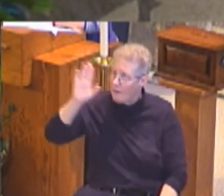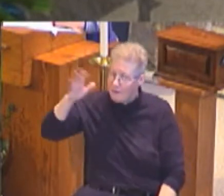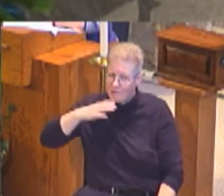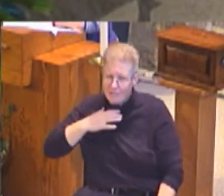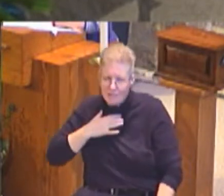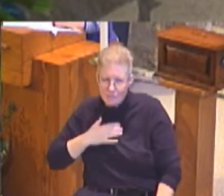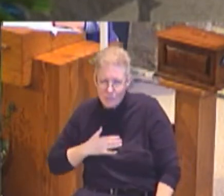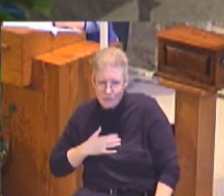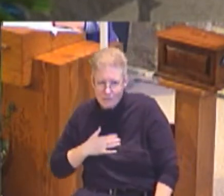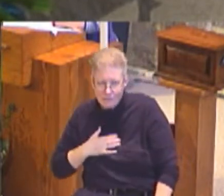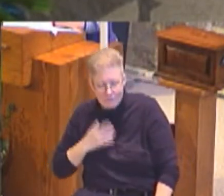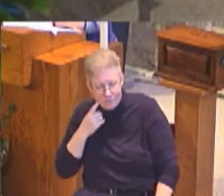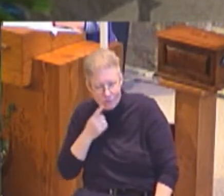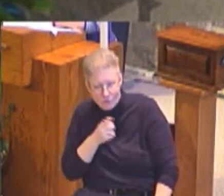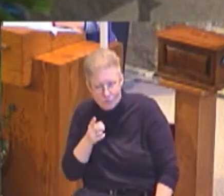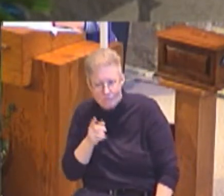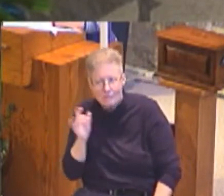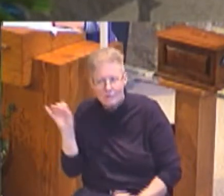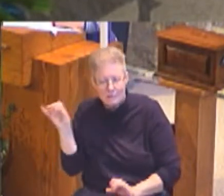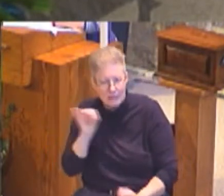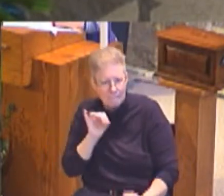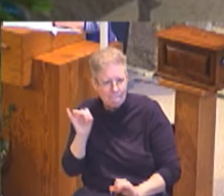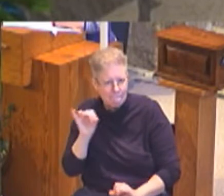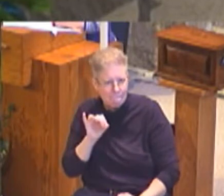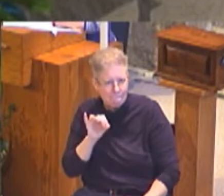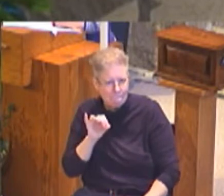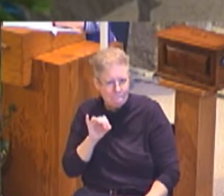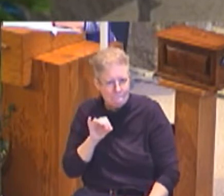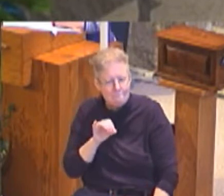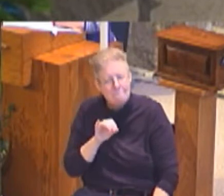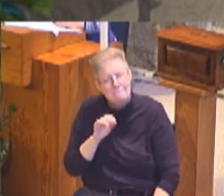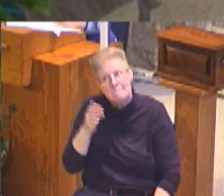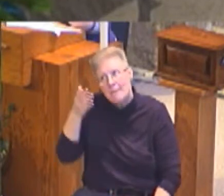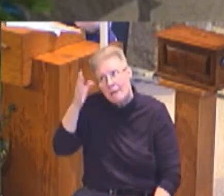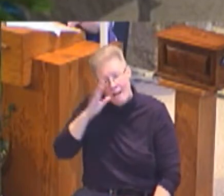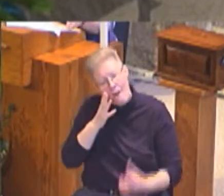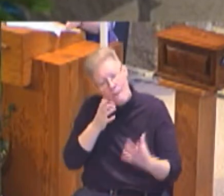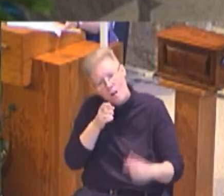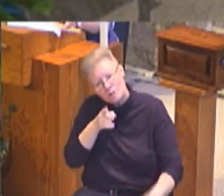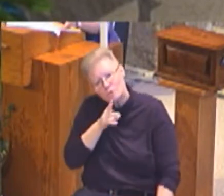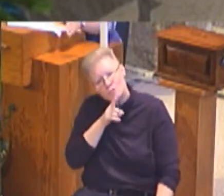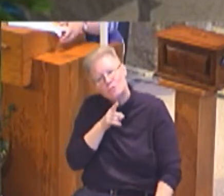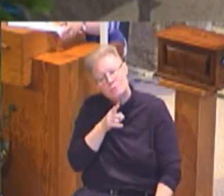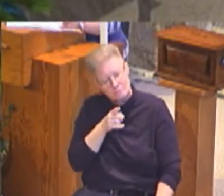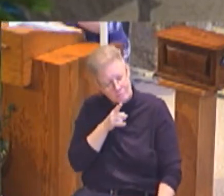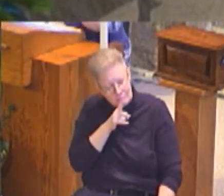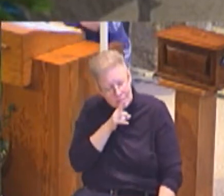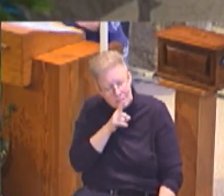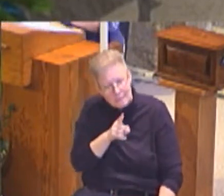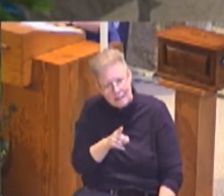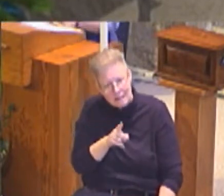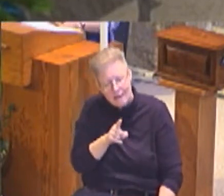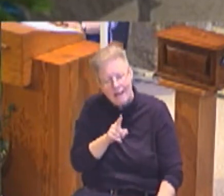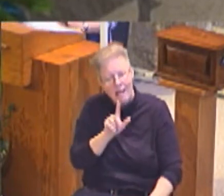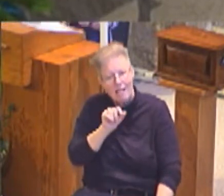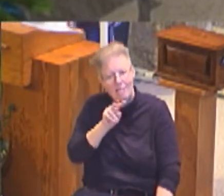know and to be love itself. Amen.